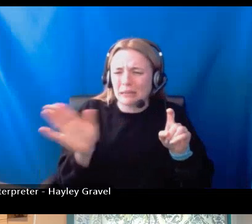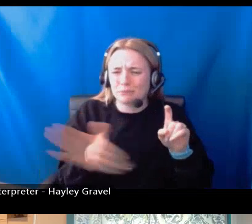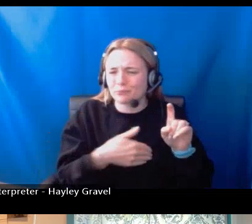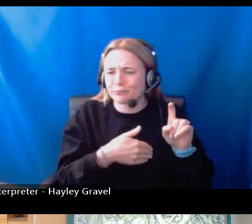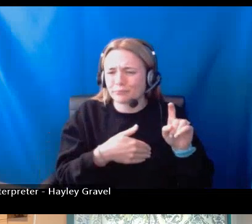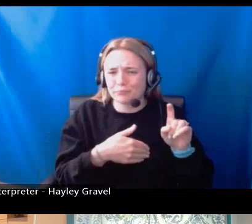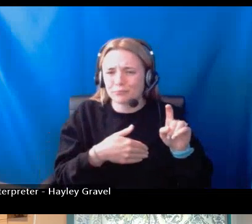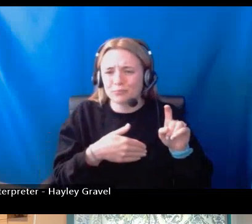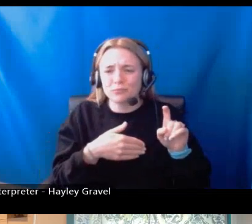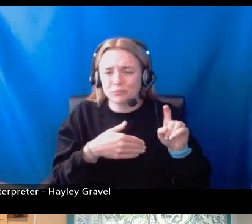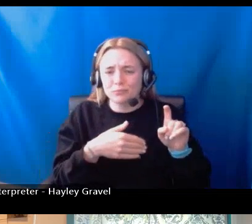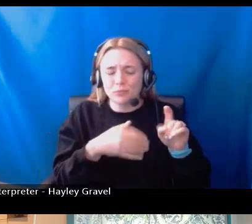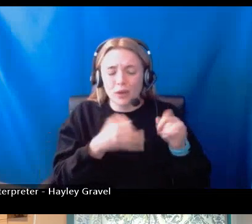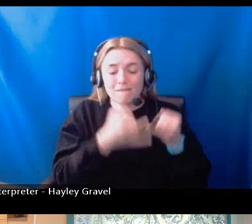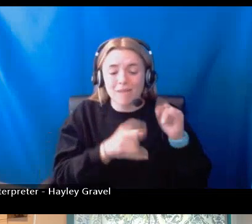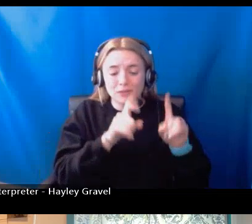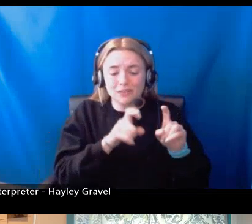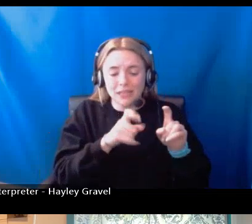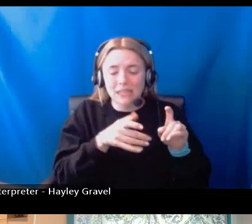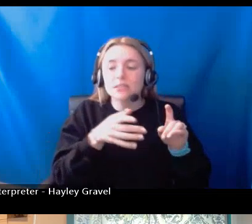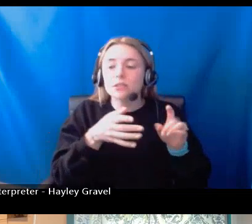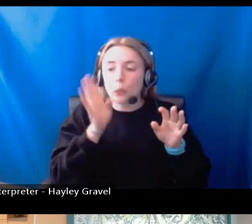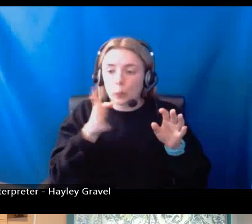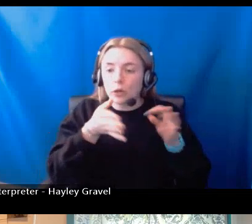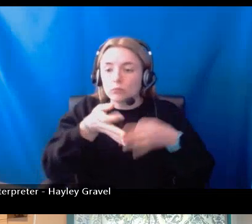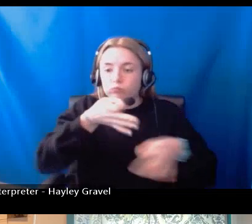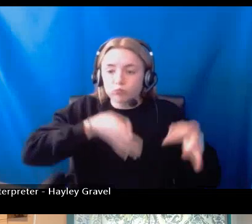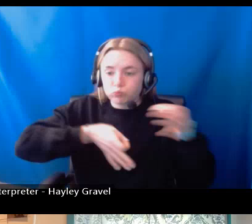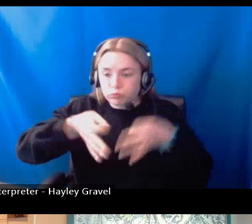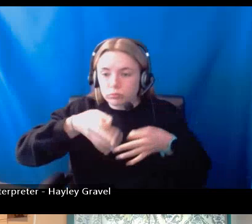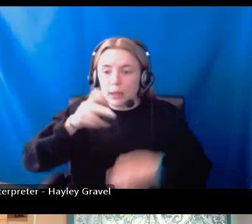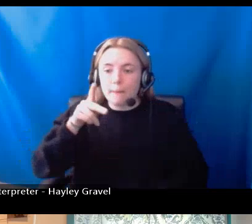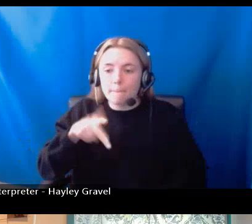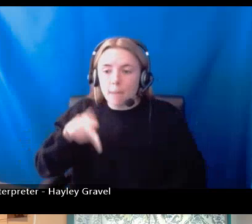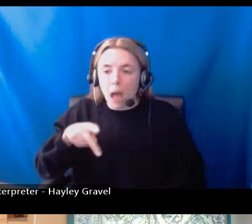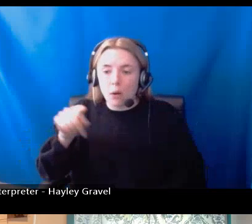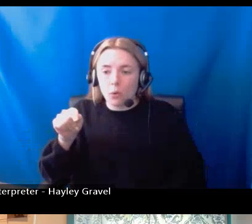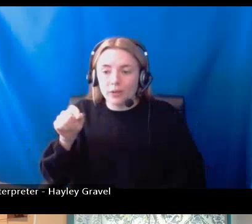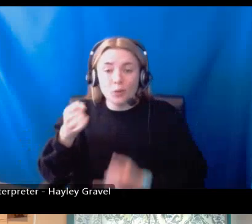So our last meeting together will be our PowerPoint share out.